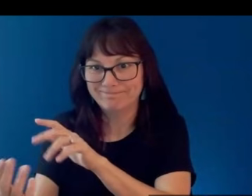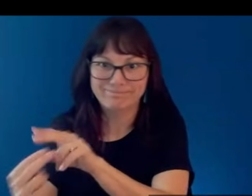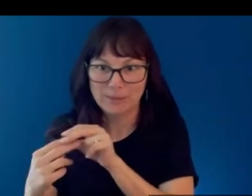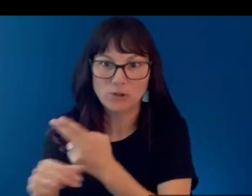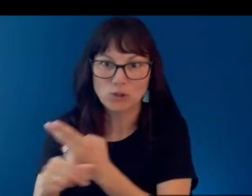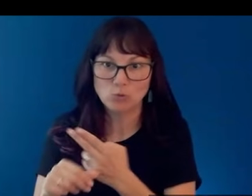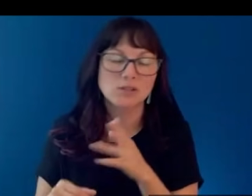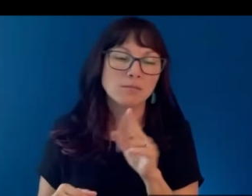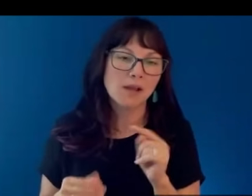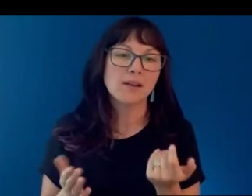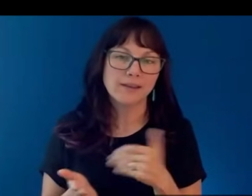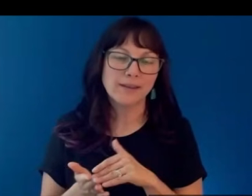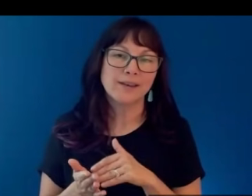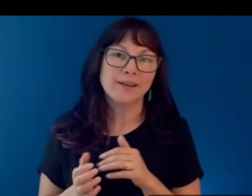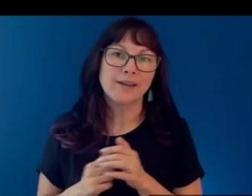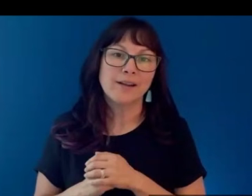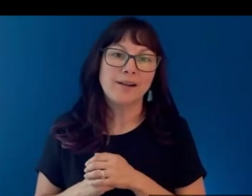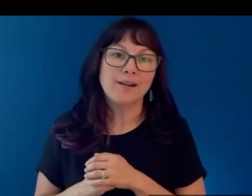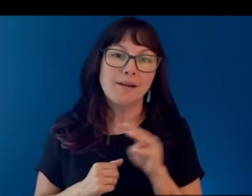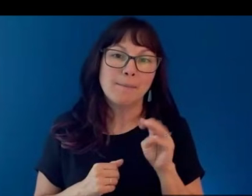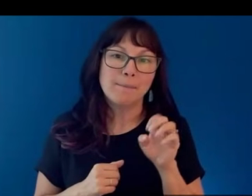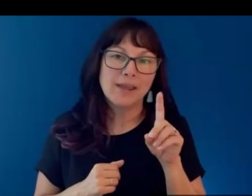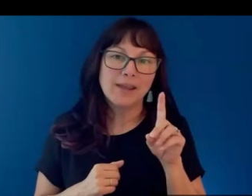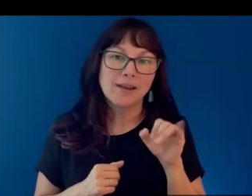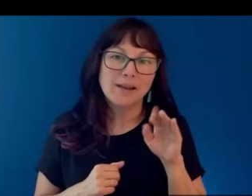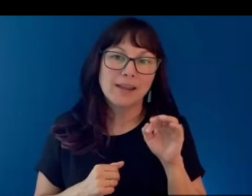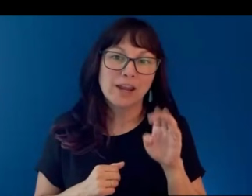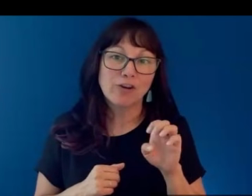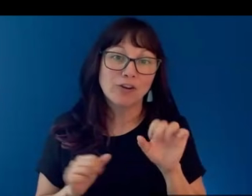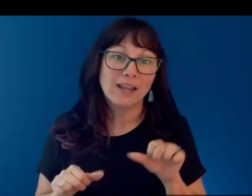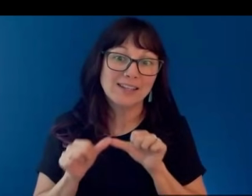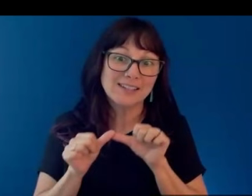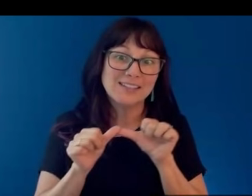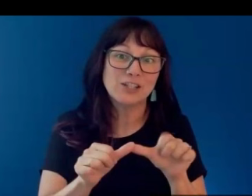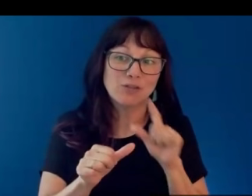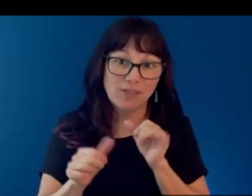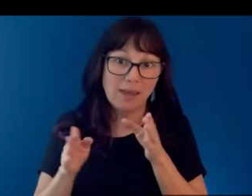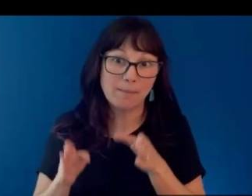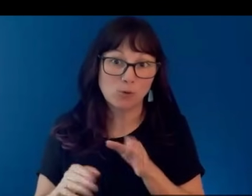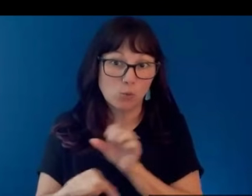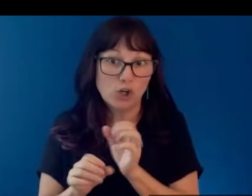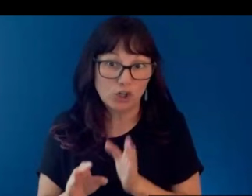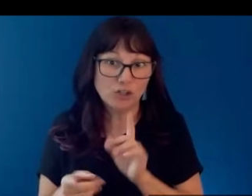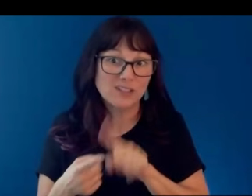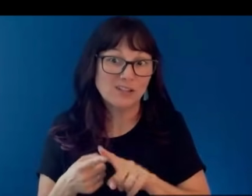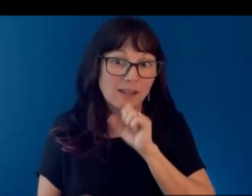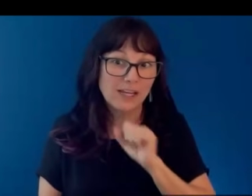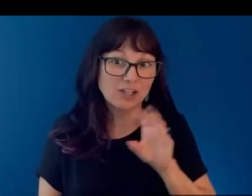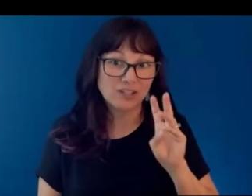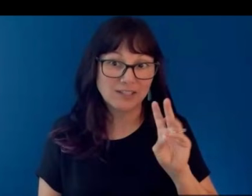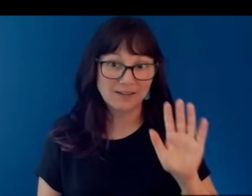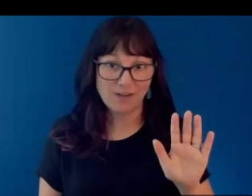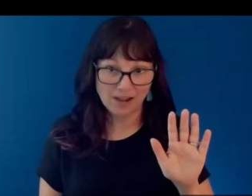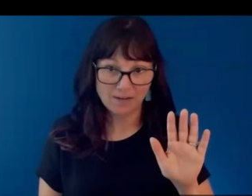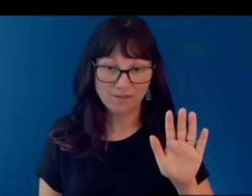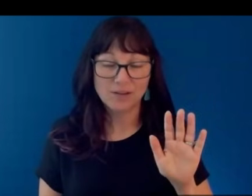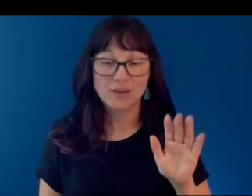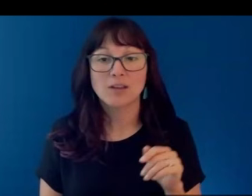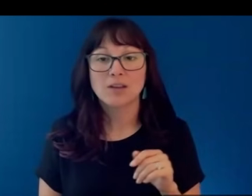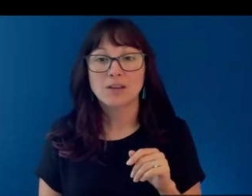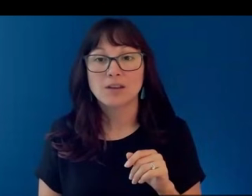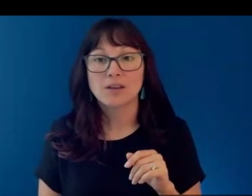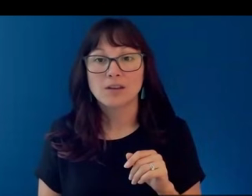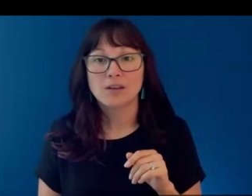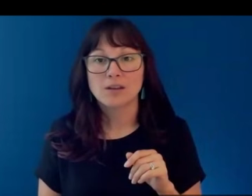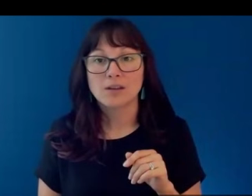But again, the Medicare can continue for this worker until age 65, which they will keep as a